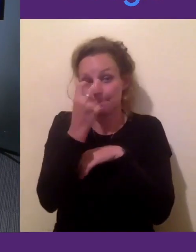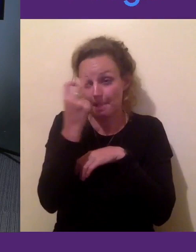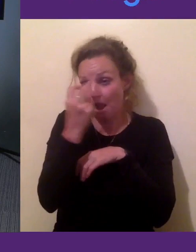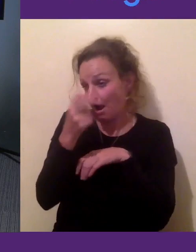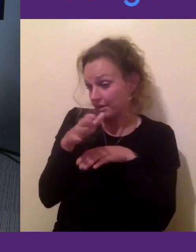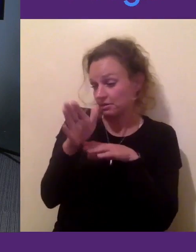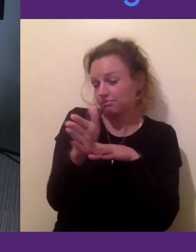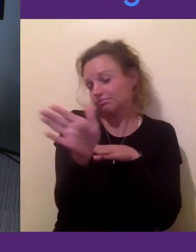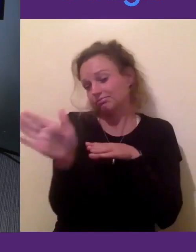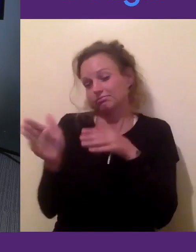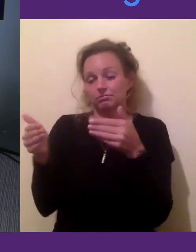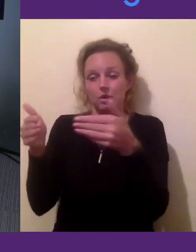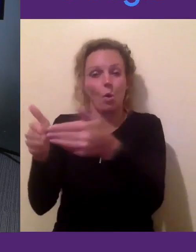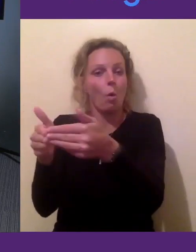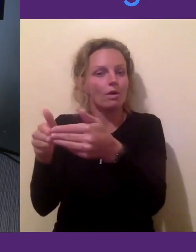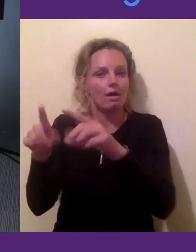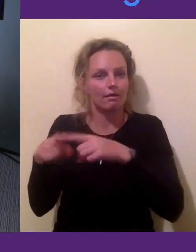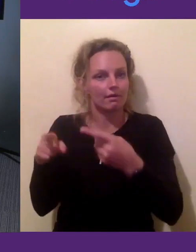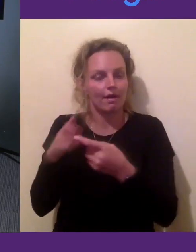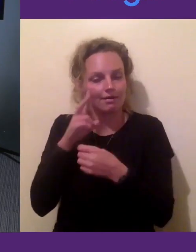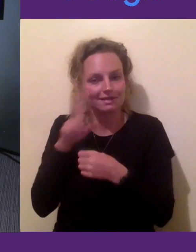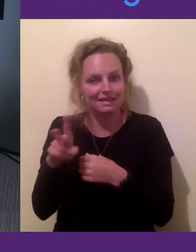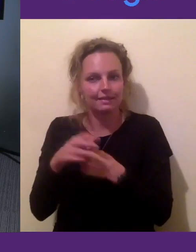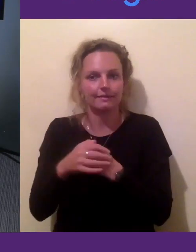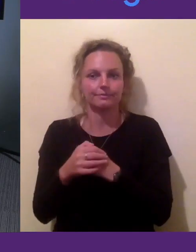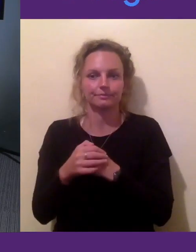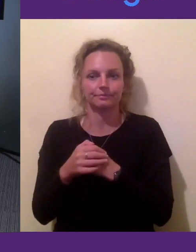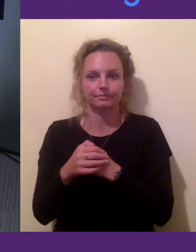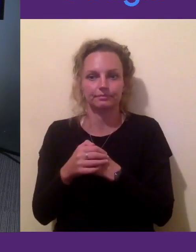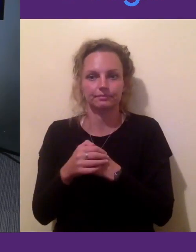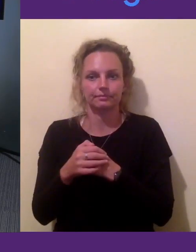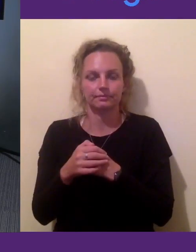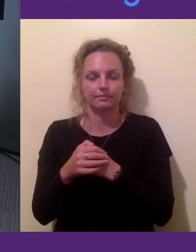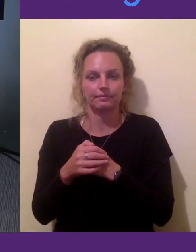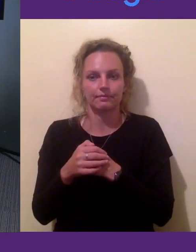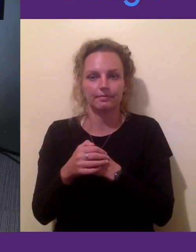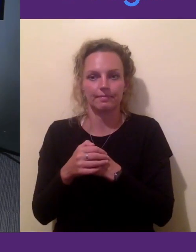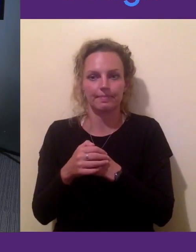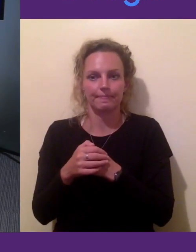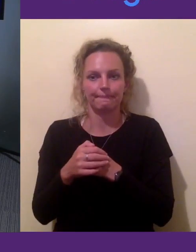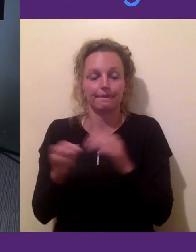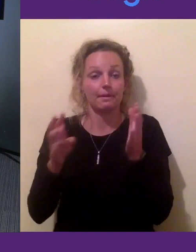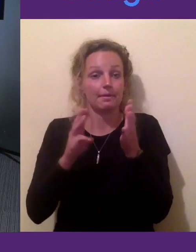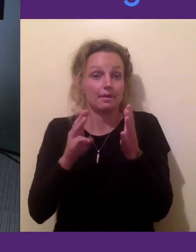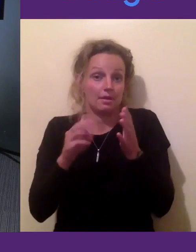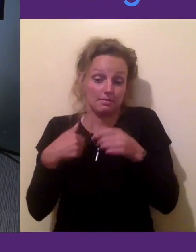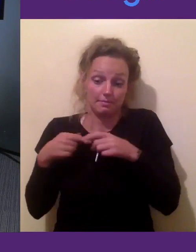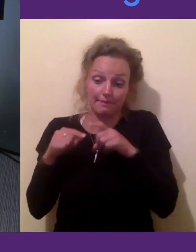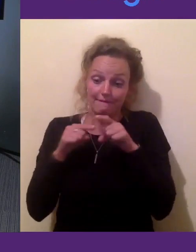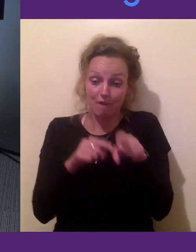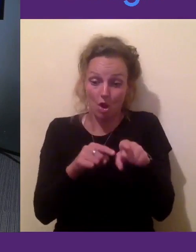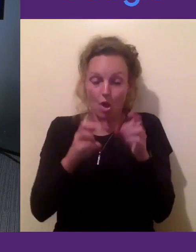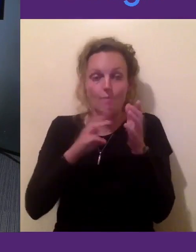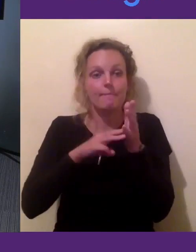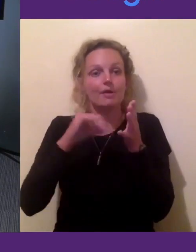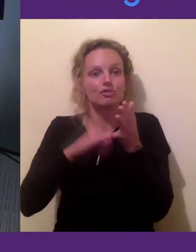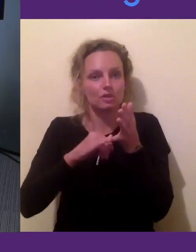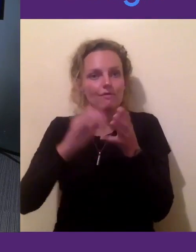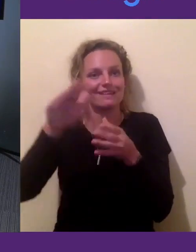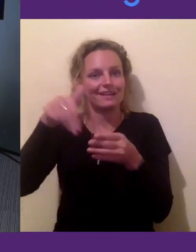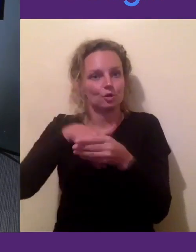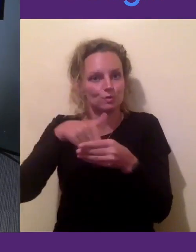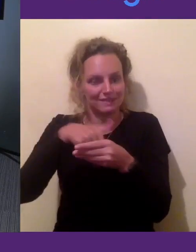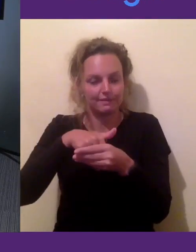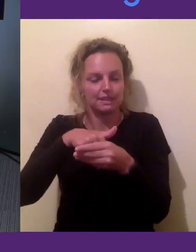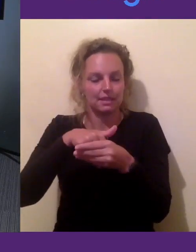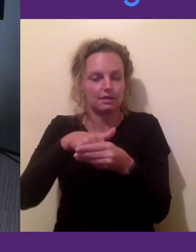to a permanent disability, and I always bring out also Microsoft Inclusive Design Guidelines with the permanent, temporary, and situational scenarios,